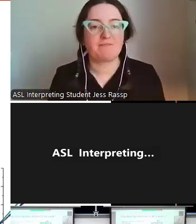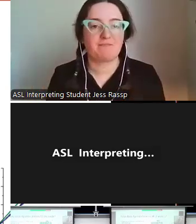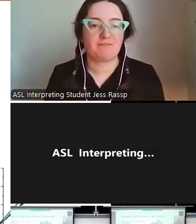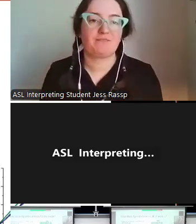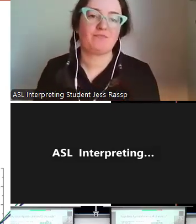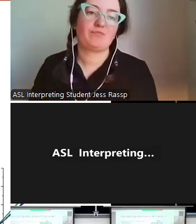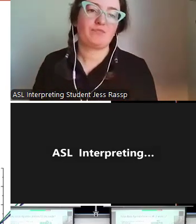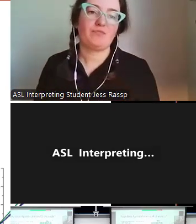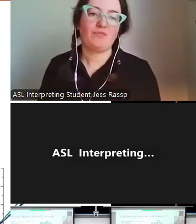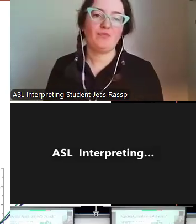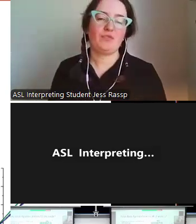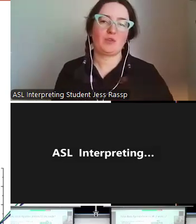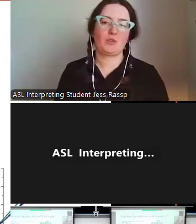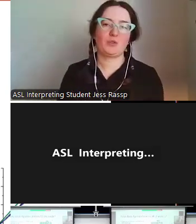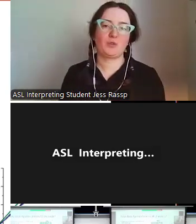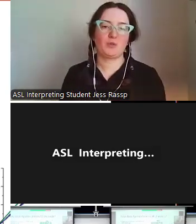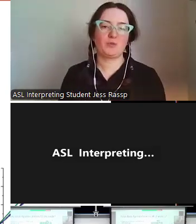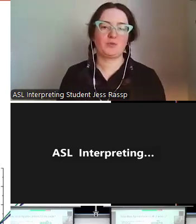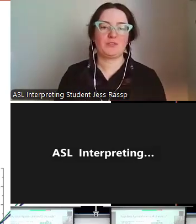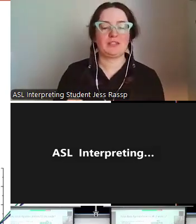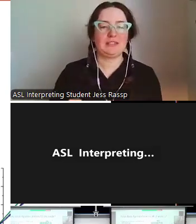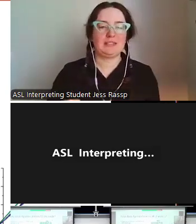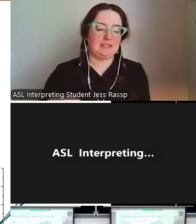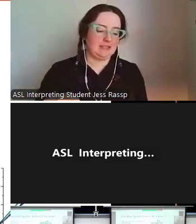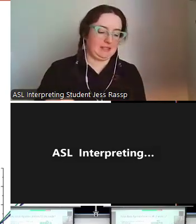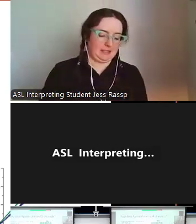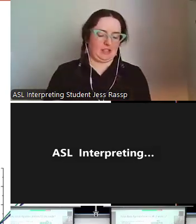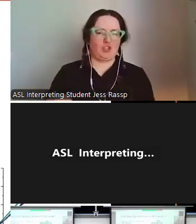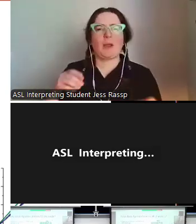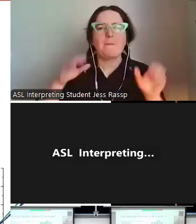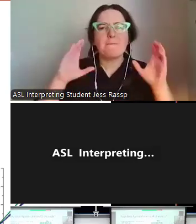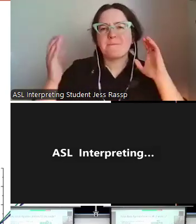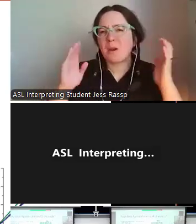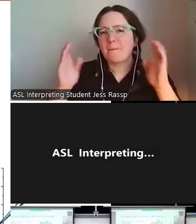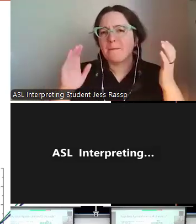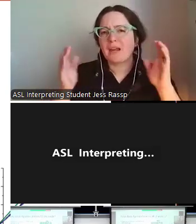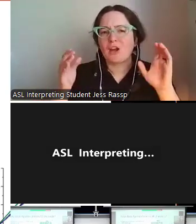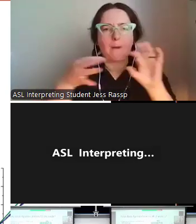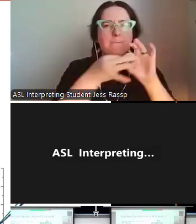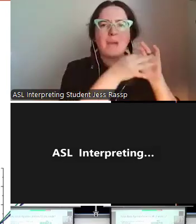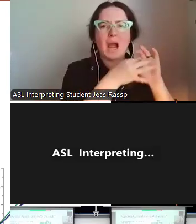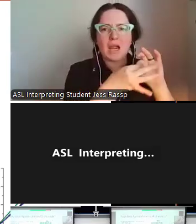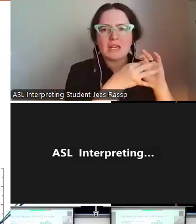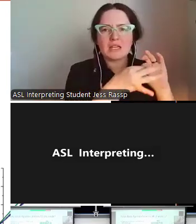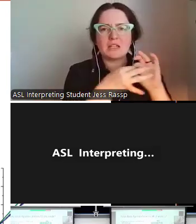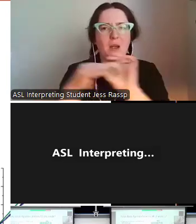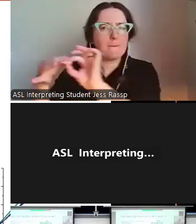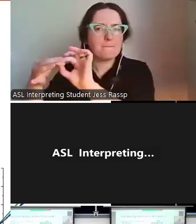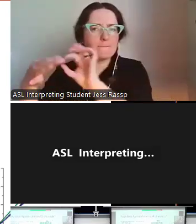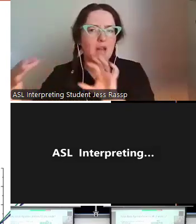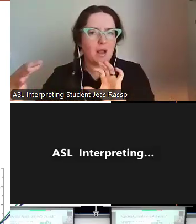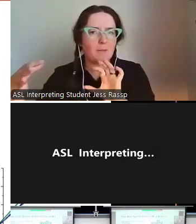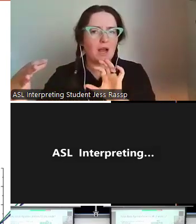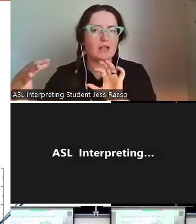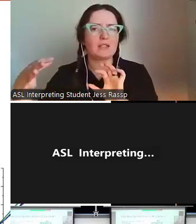and one of those arginines, and then it didn't bind. Right, so you need to have both of those R's there, and you